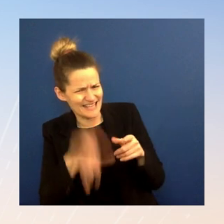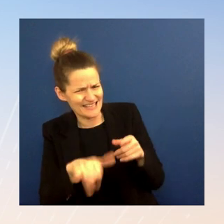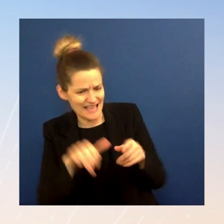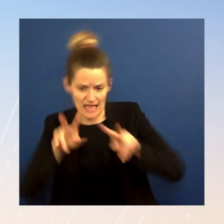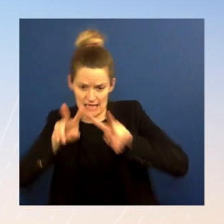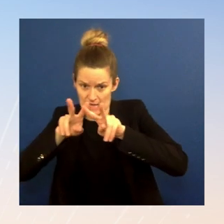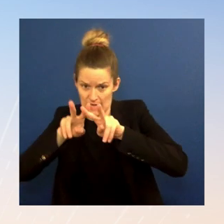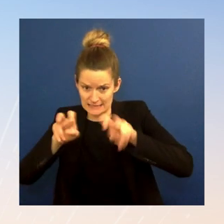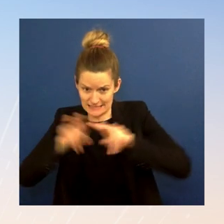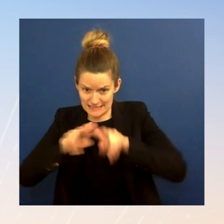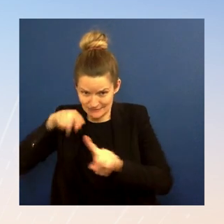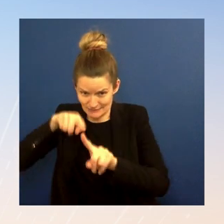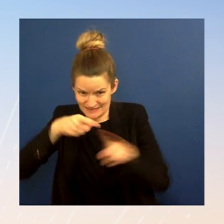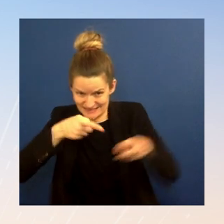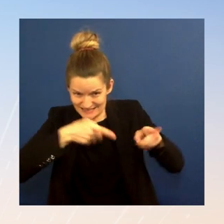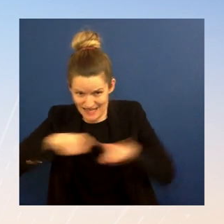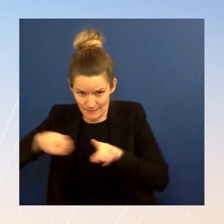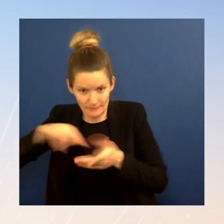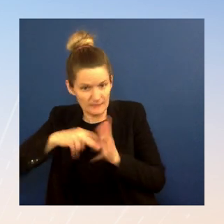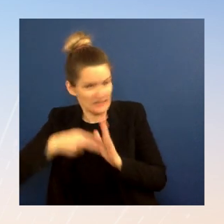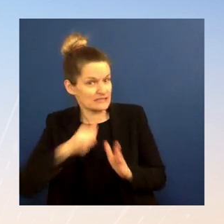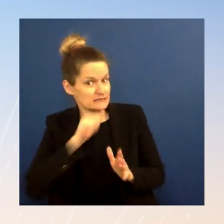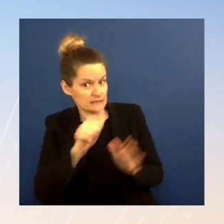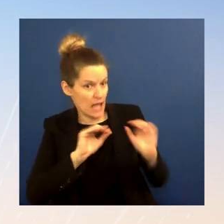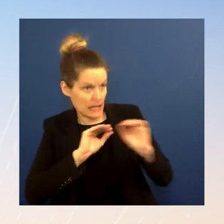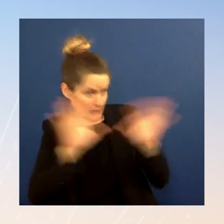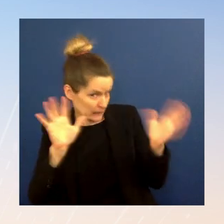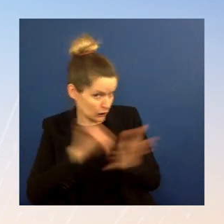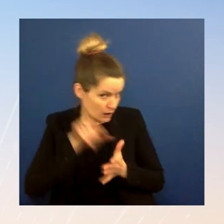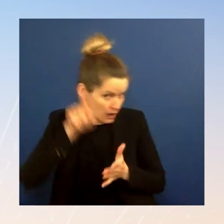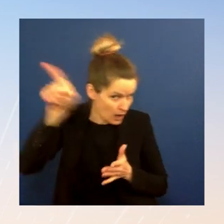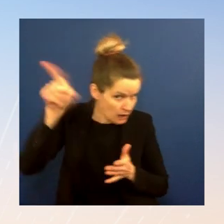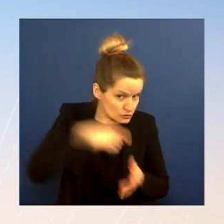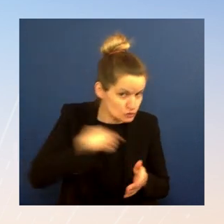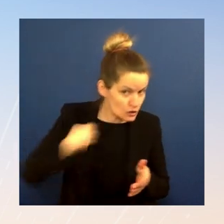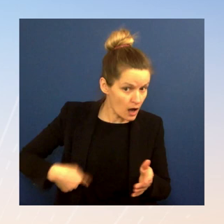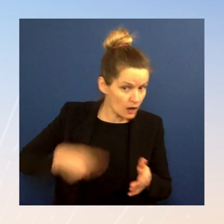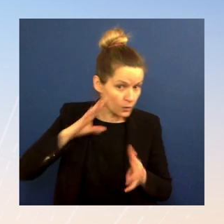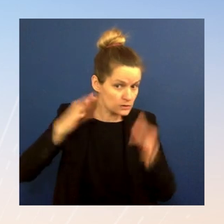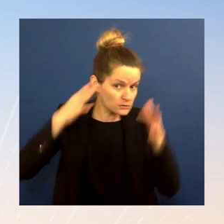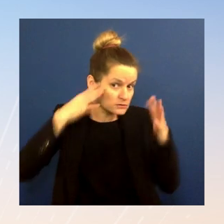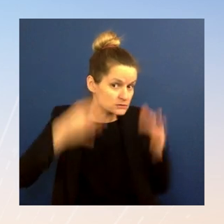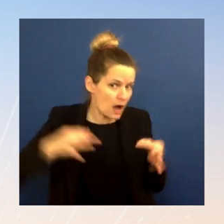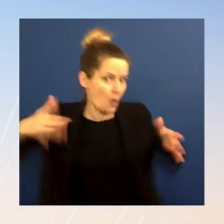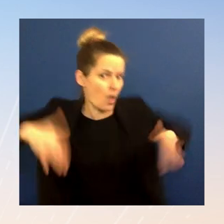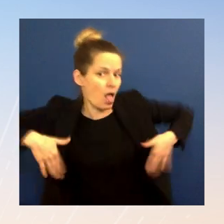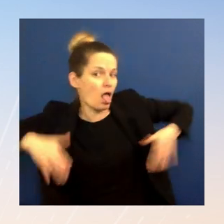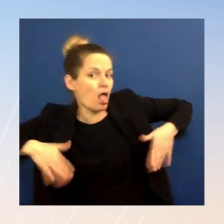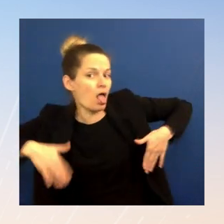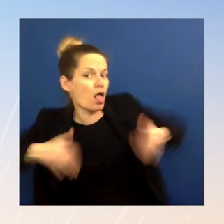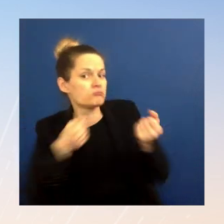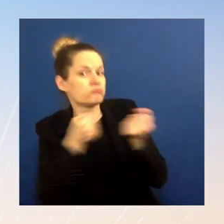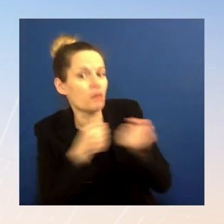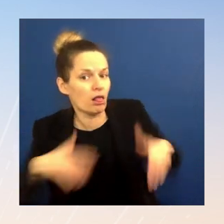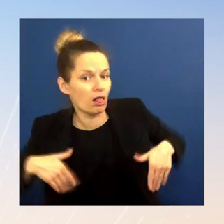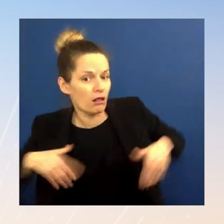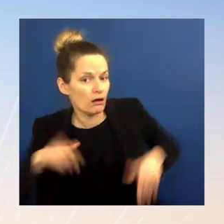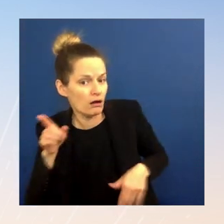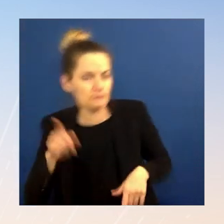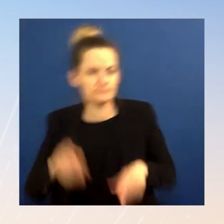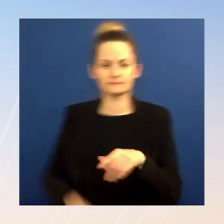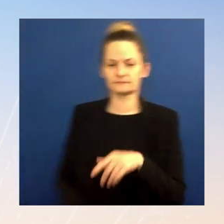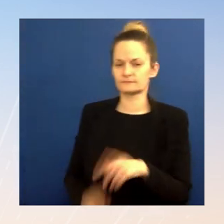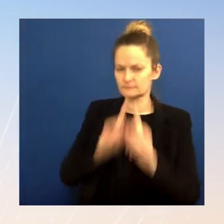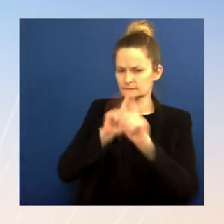whether or not to assist the Russians? Well, I think if you look at the last couple of weeks, Mary, you can see that they abstained from a vote